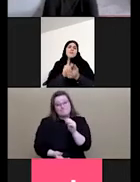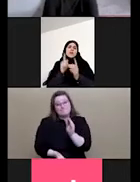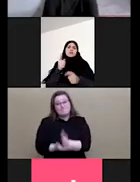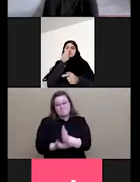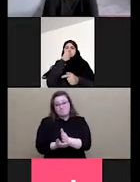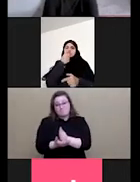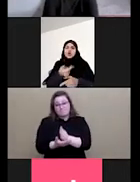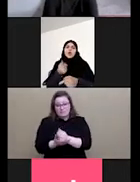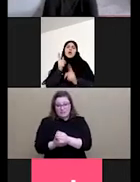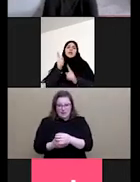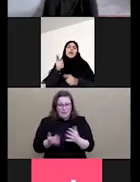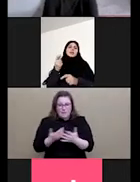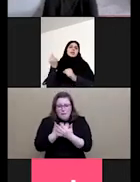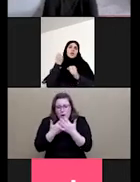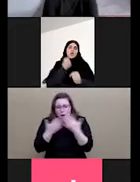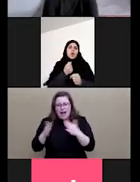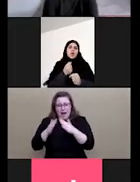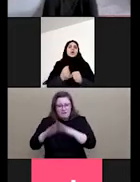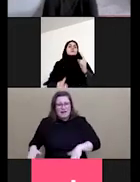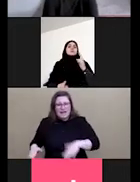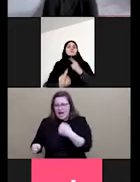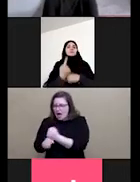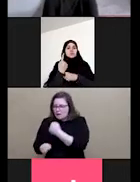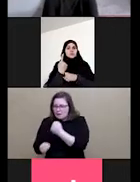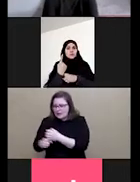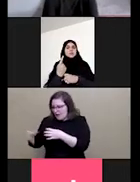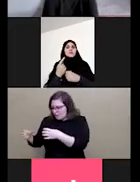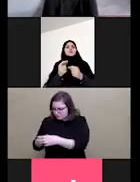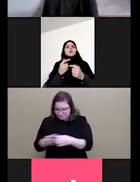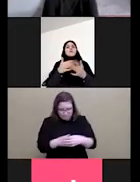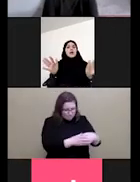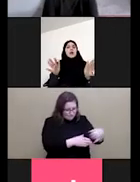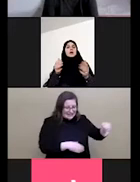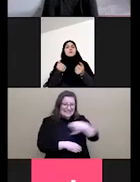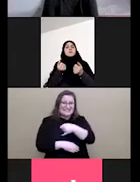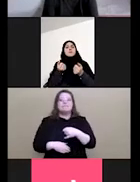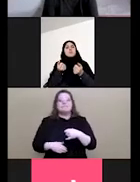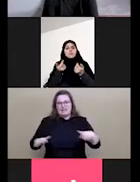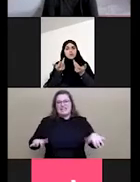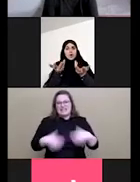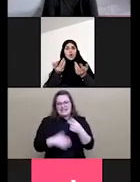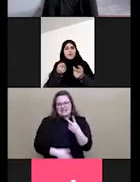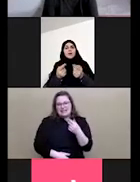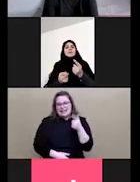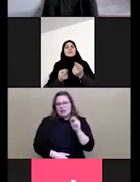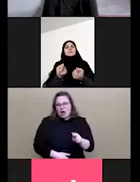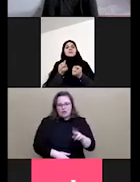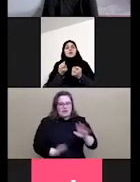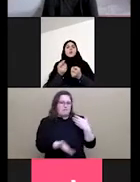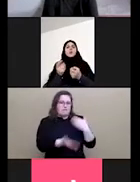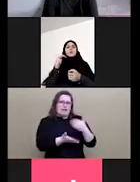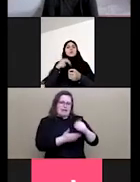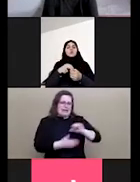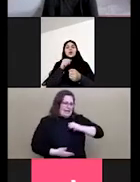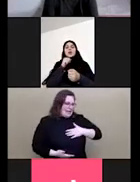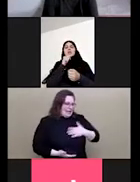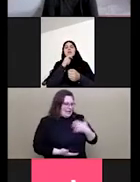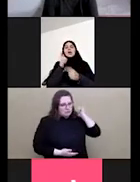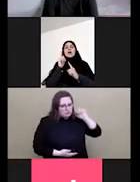peace building initiatives include indeed war veterans who tell their stories, who get together, who